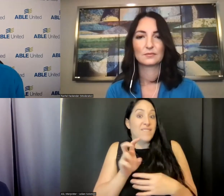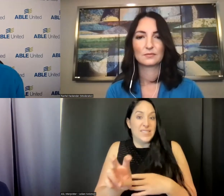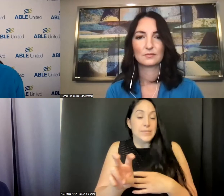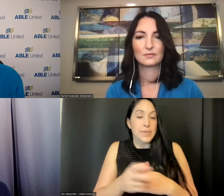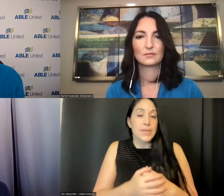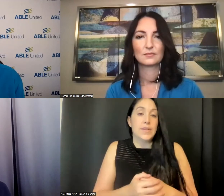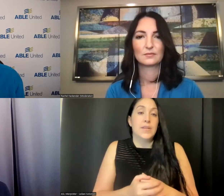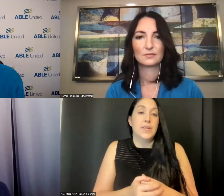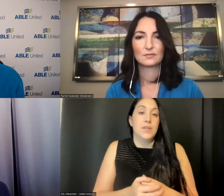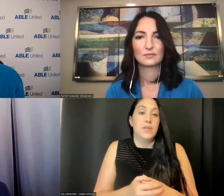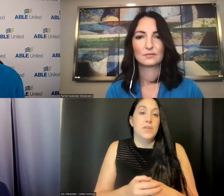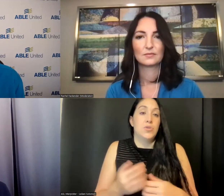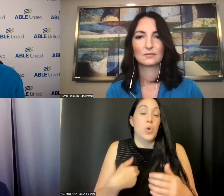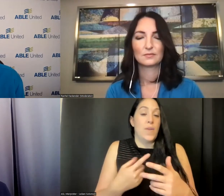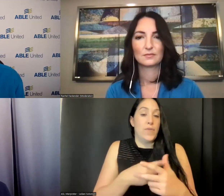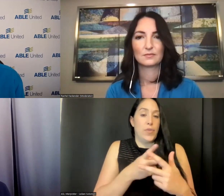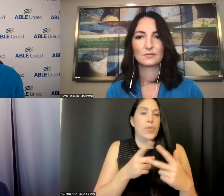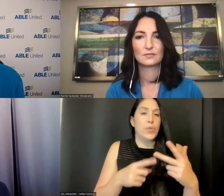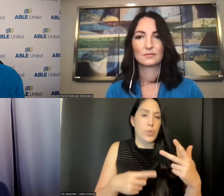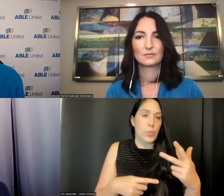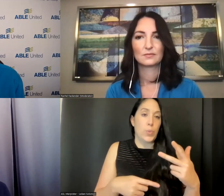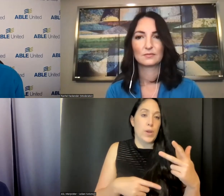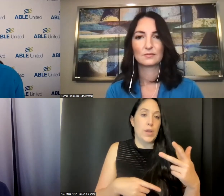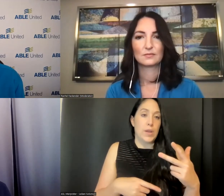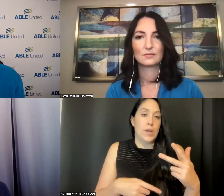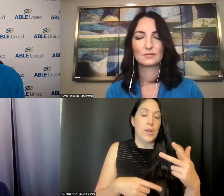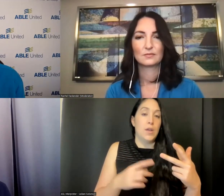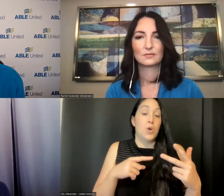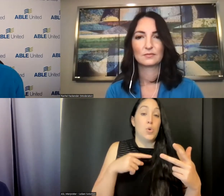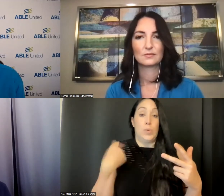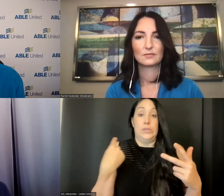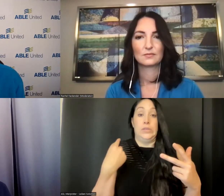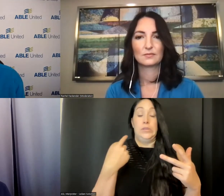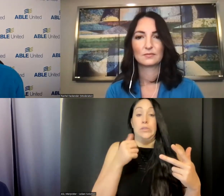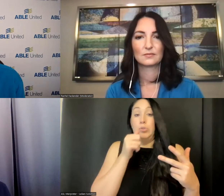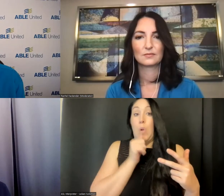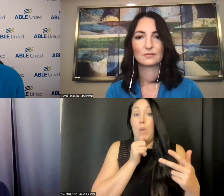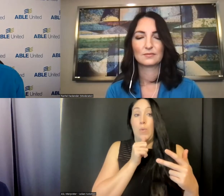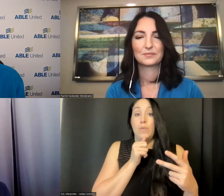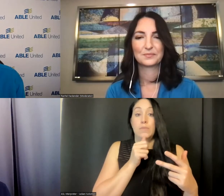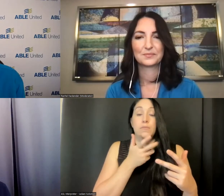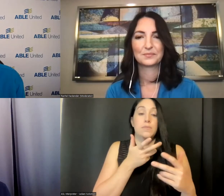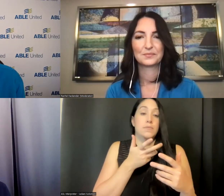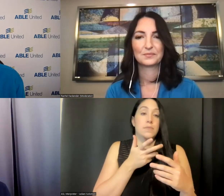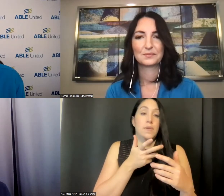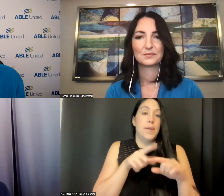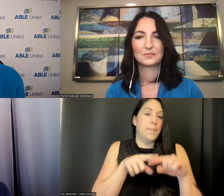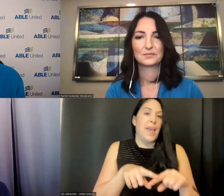3 pre-designed portfolios. So those are risk tolerance based portfolios.